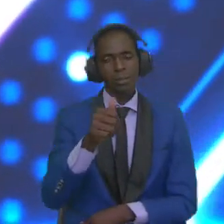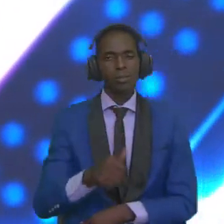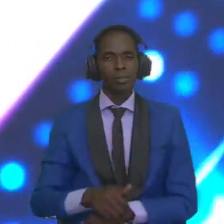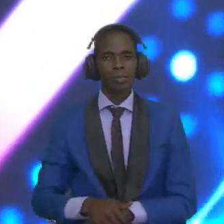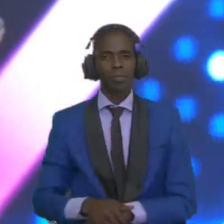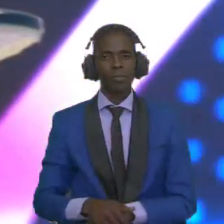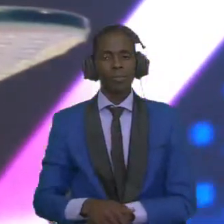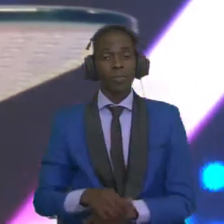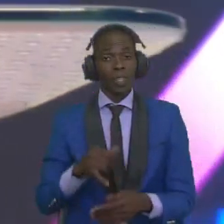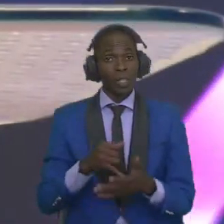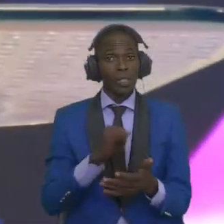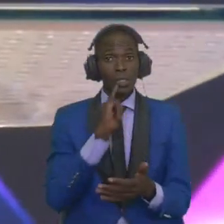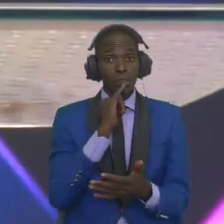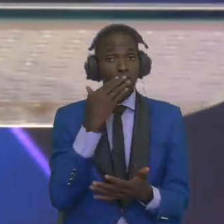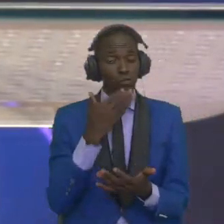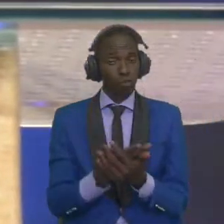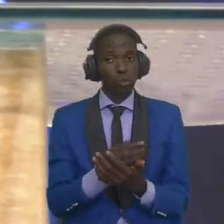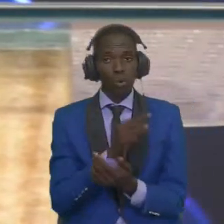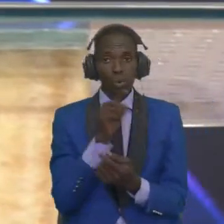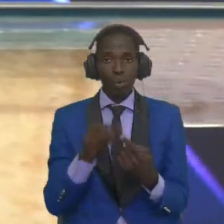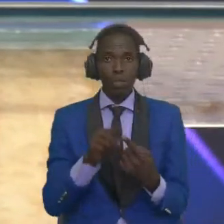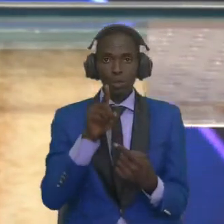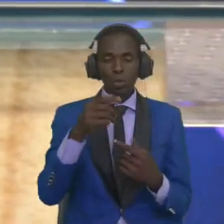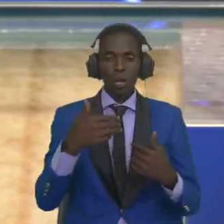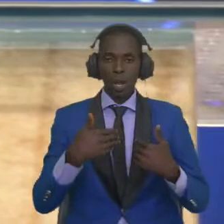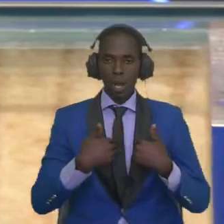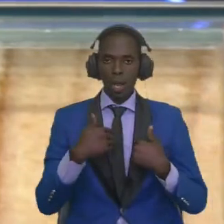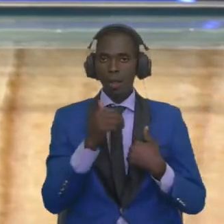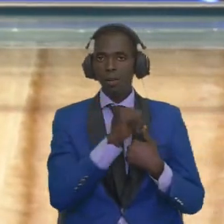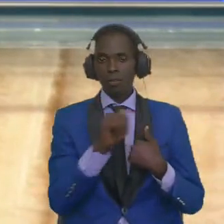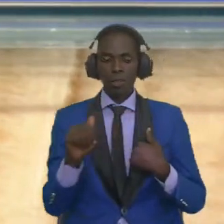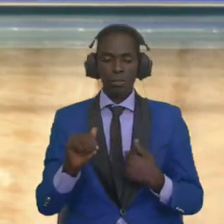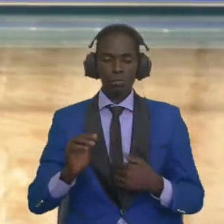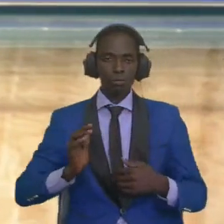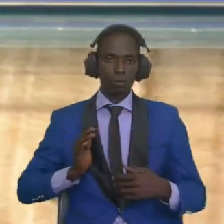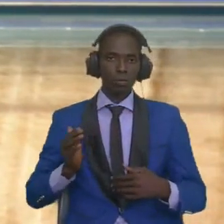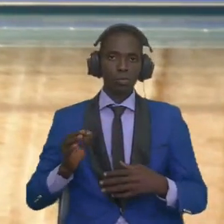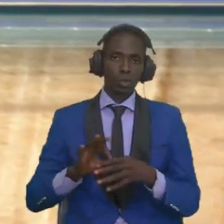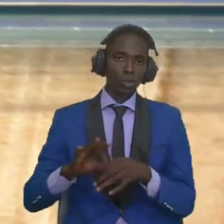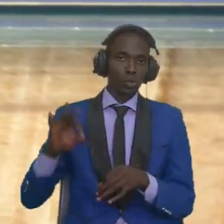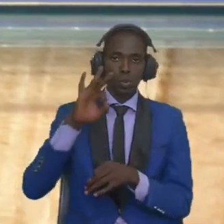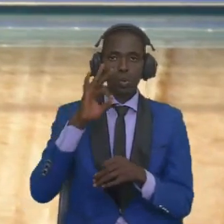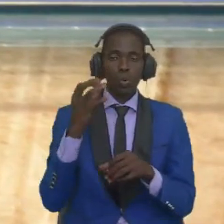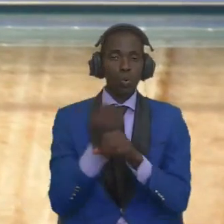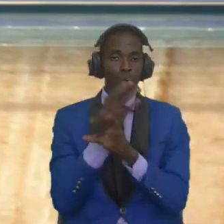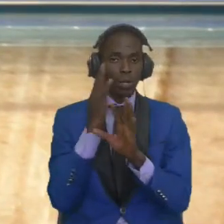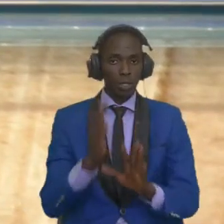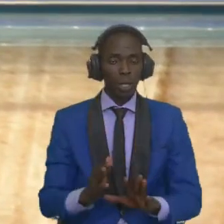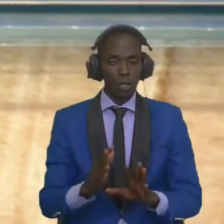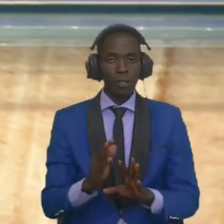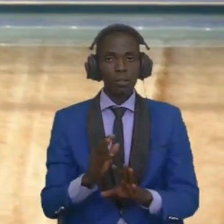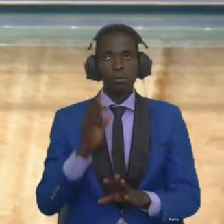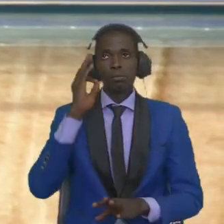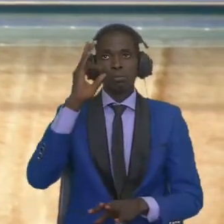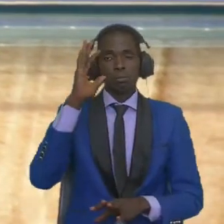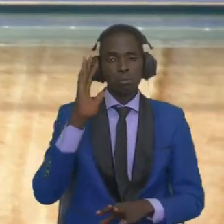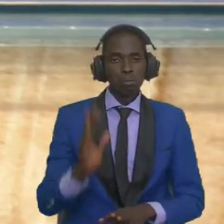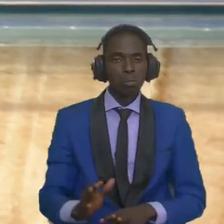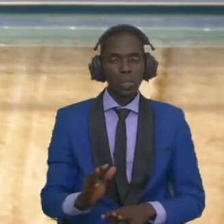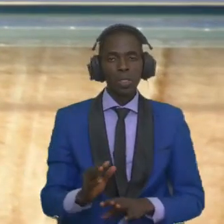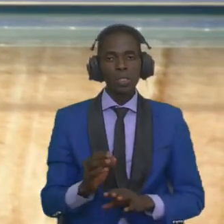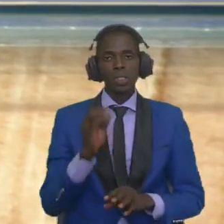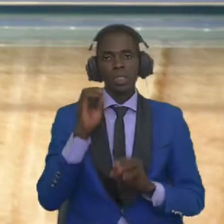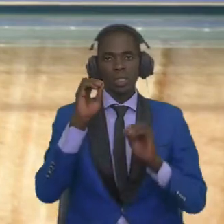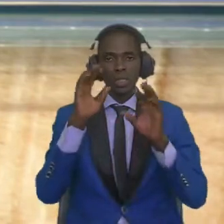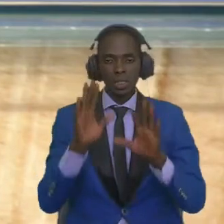you have a soul winner, an evangelist, a preacher that tells you of the grace of